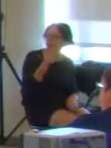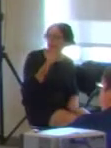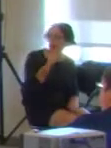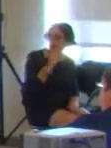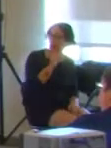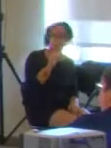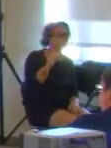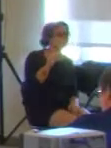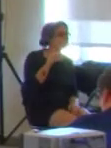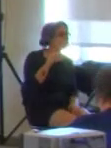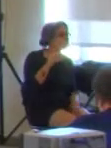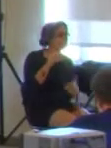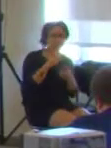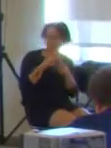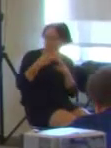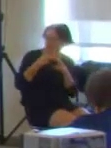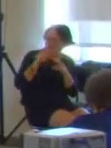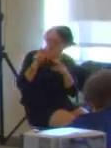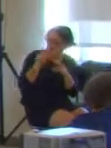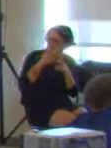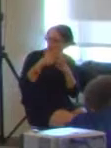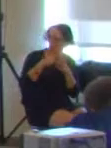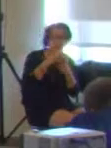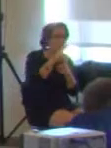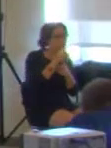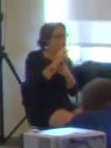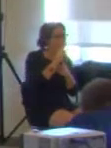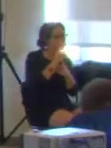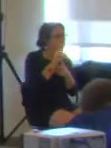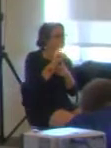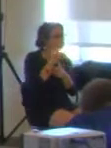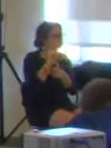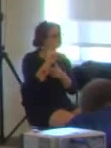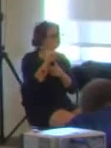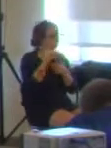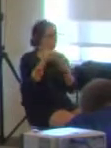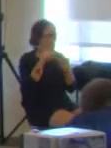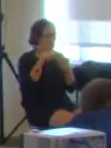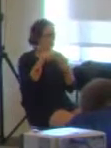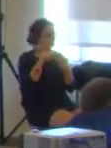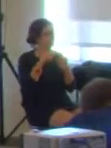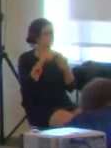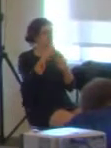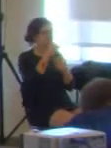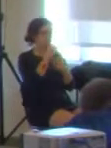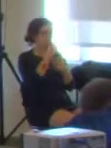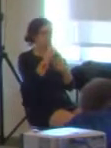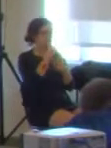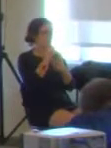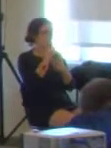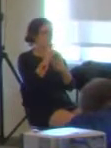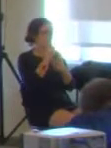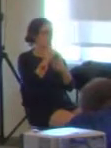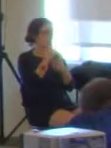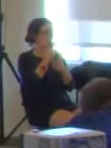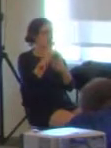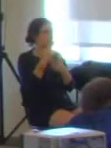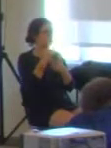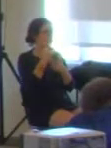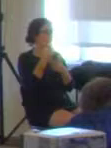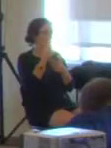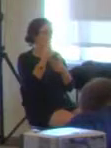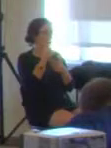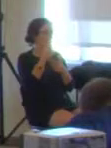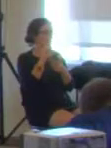at Dartmouth, is one of the people who has really developed and most studied supported employment. Gary Bond has a